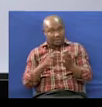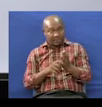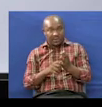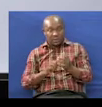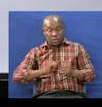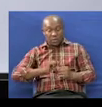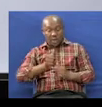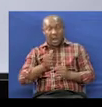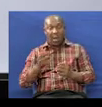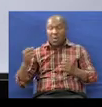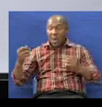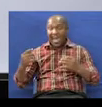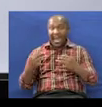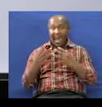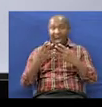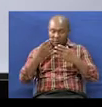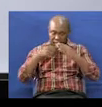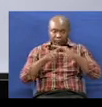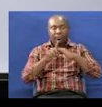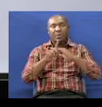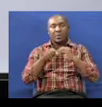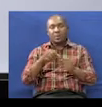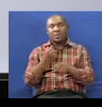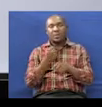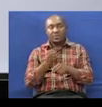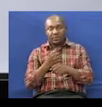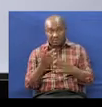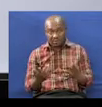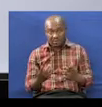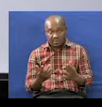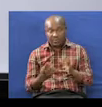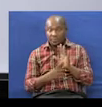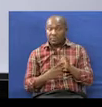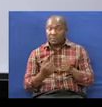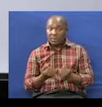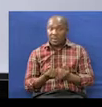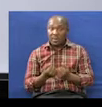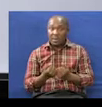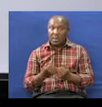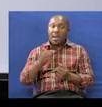required flame. That is the function of collar. Another is barrel.